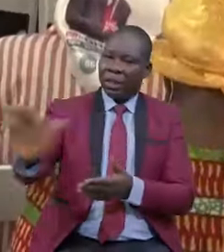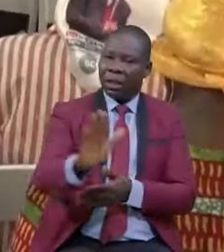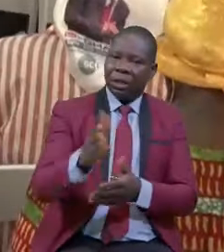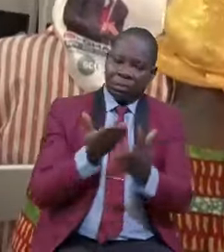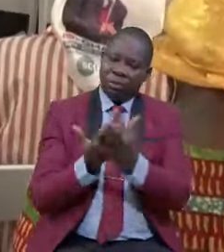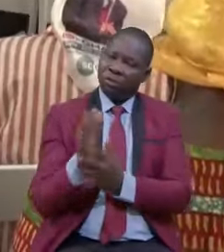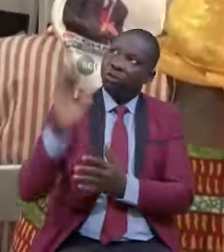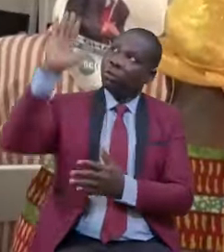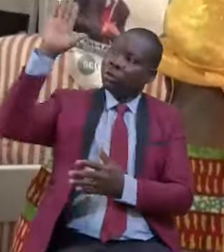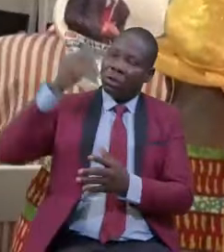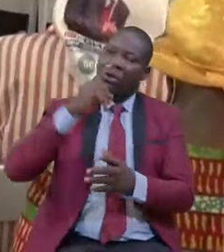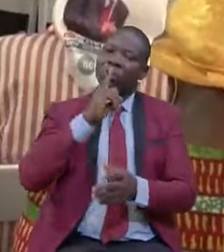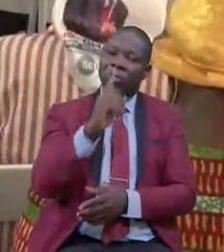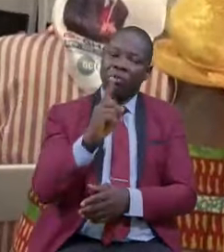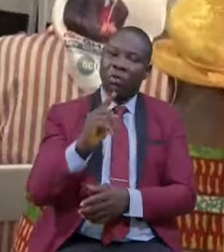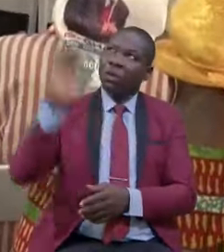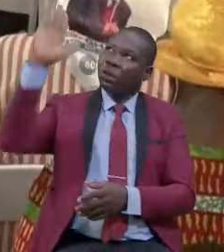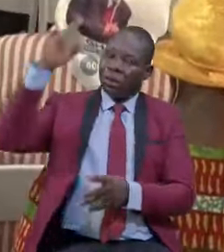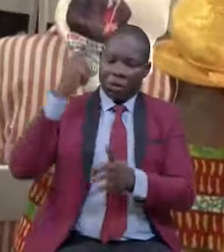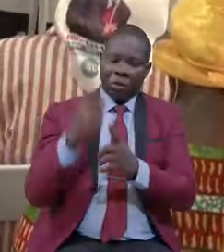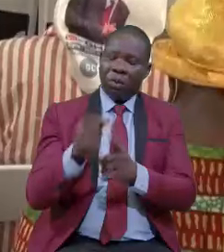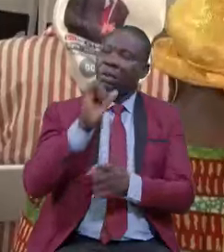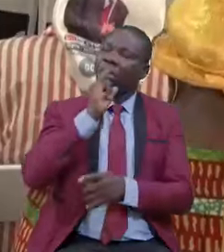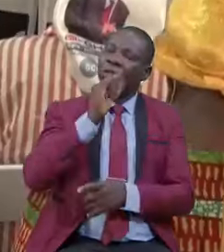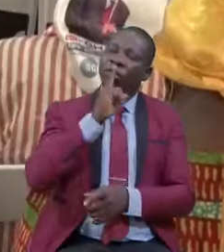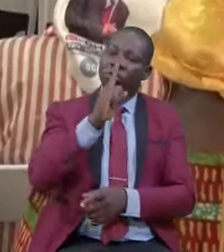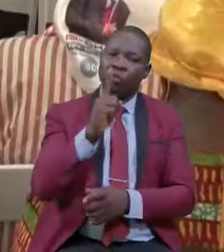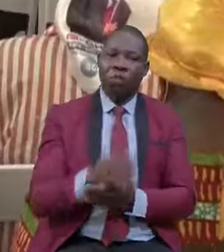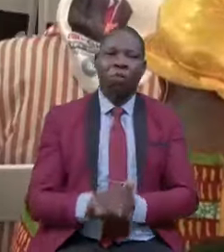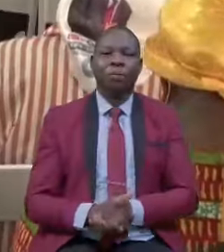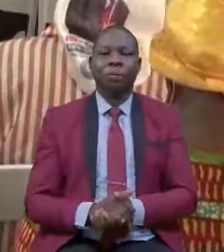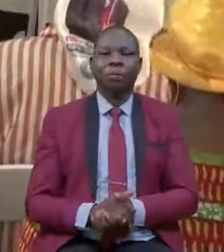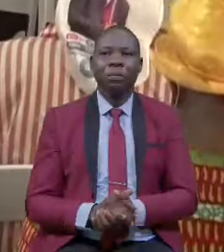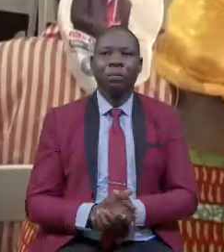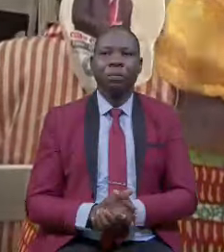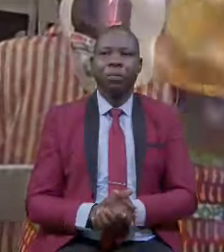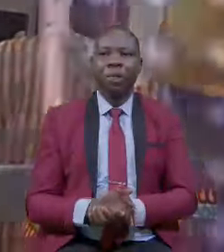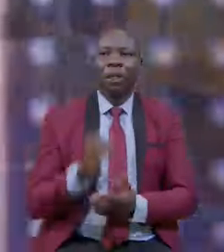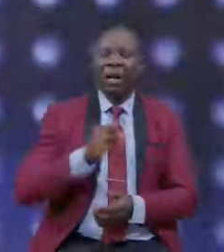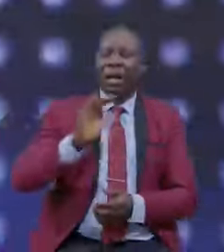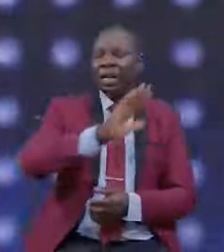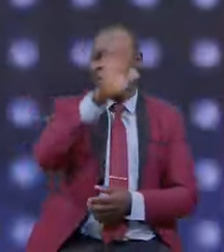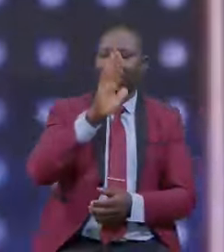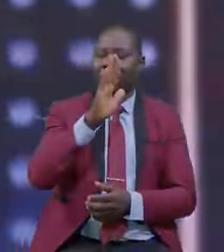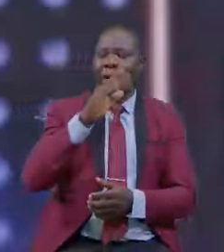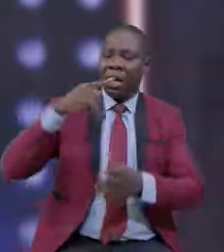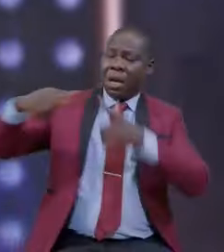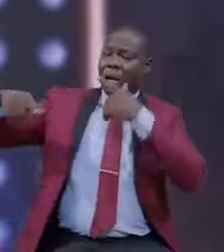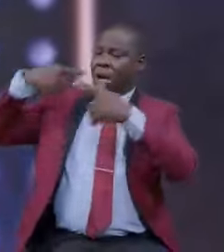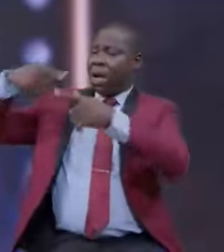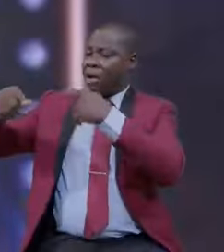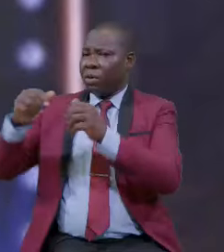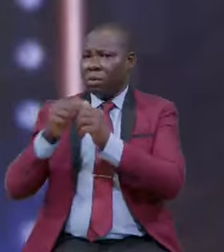truth, thy word is truth. I never argue about sanctification,